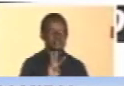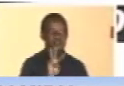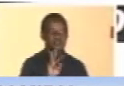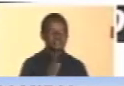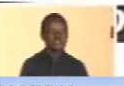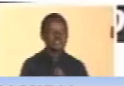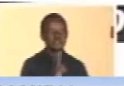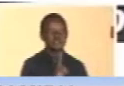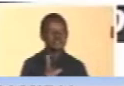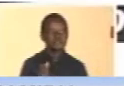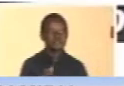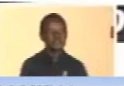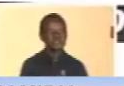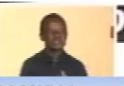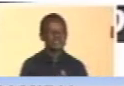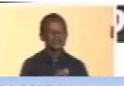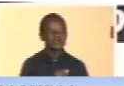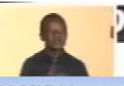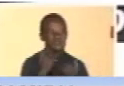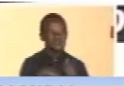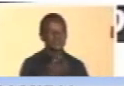9,673. The active cases, as I indicated, are